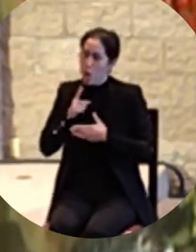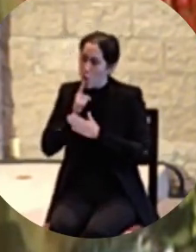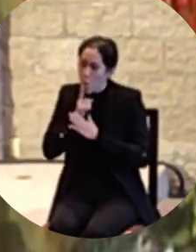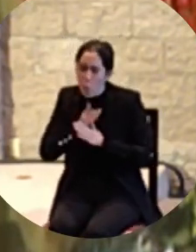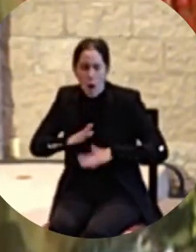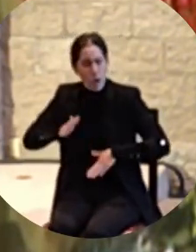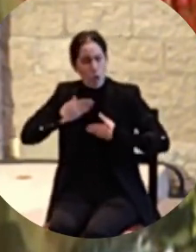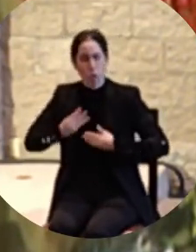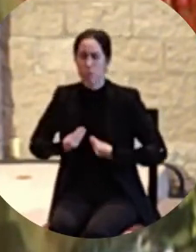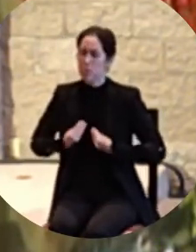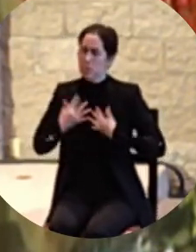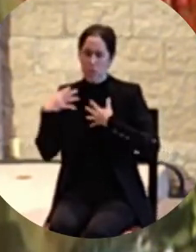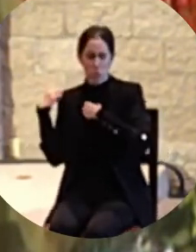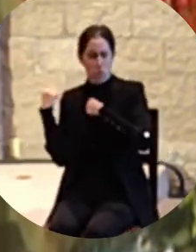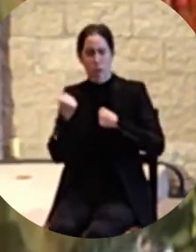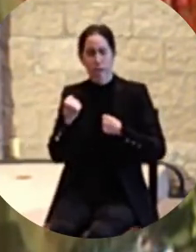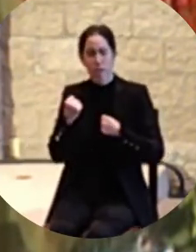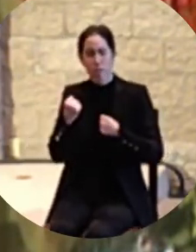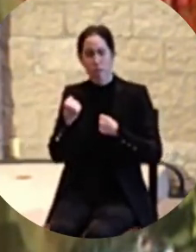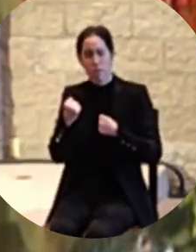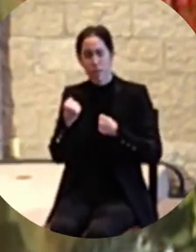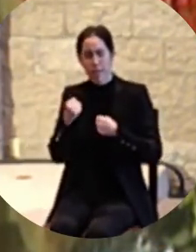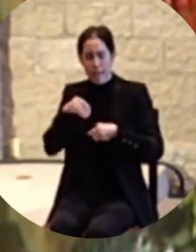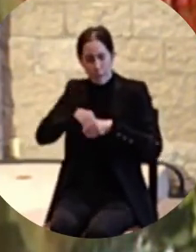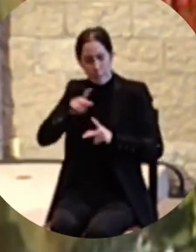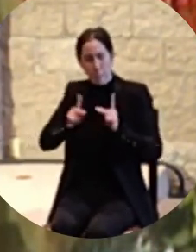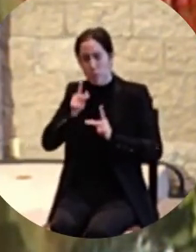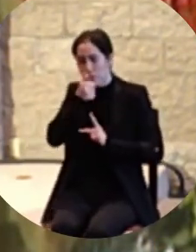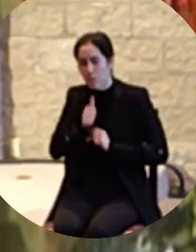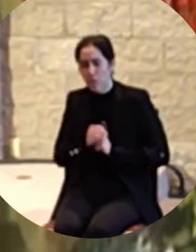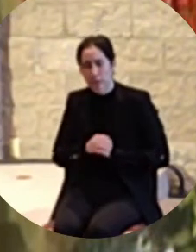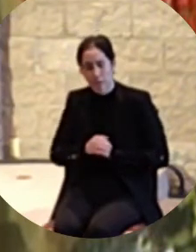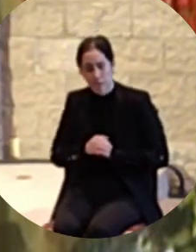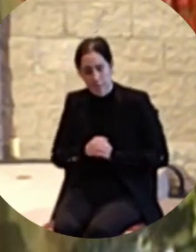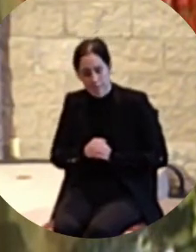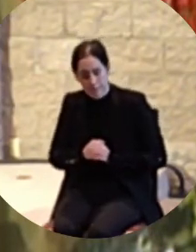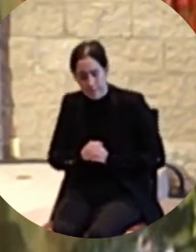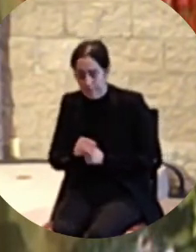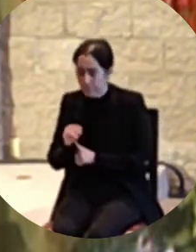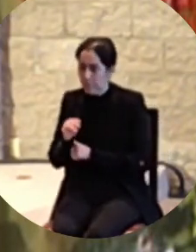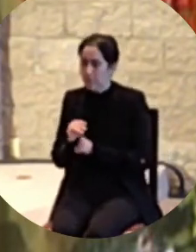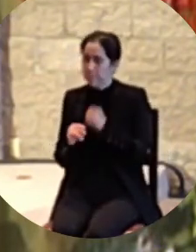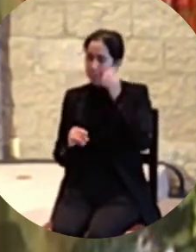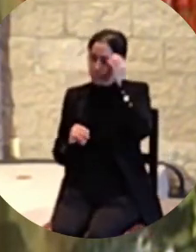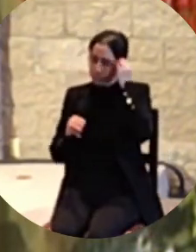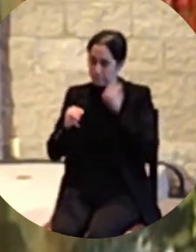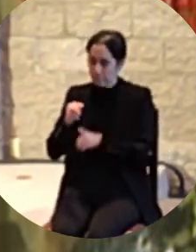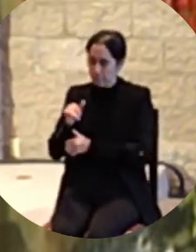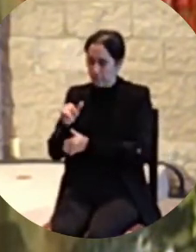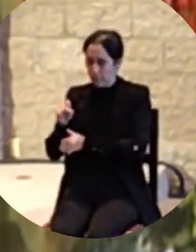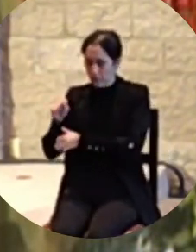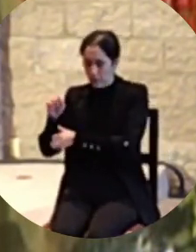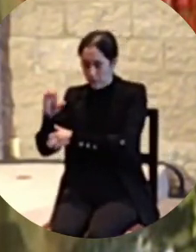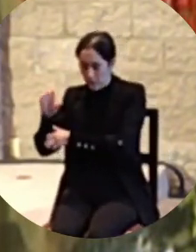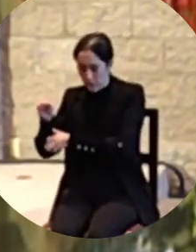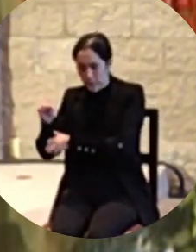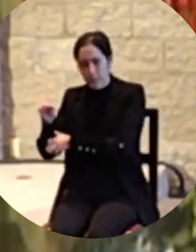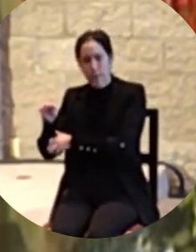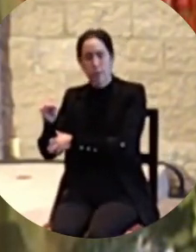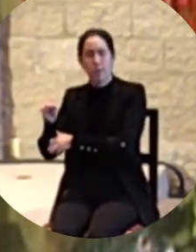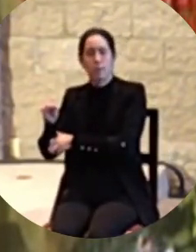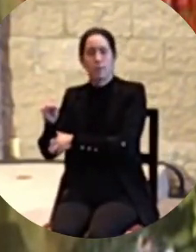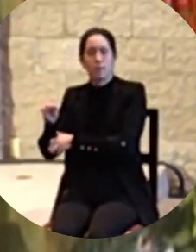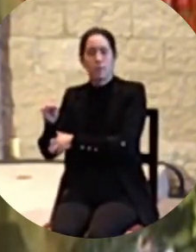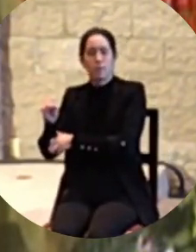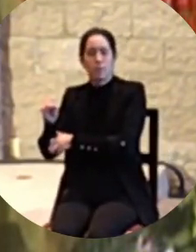Mystics dwell in the zone between unbearable suffering and transcendent joy, heirs to the human condition which administers pain and delights